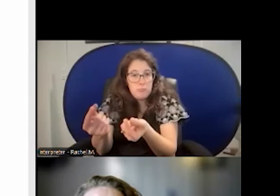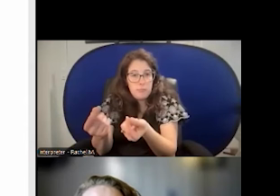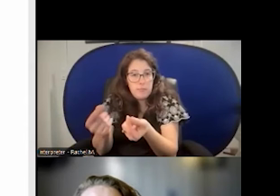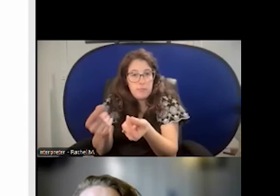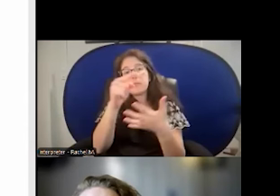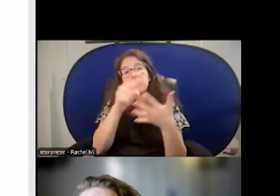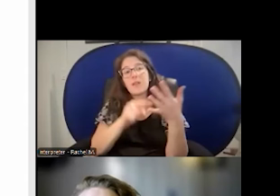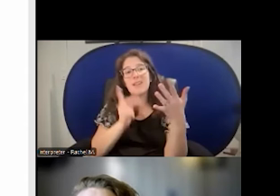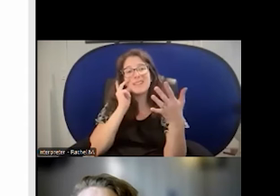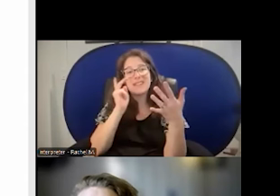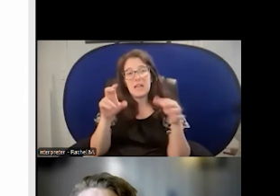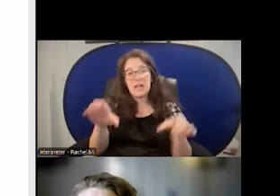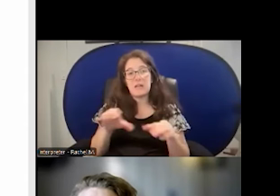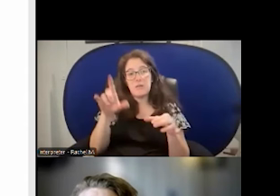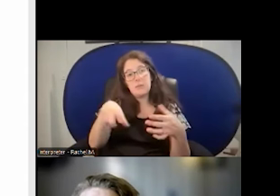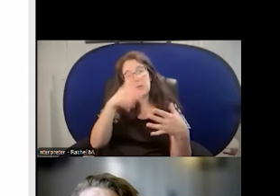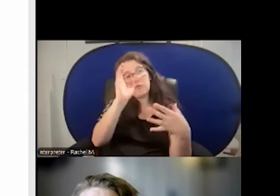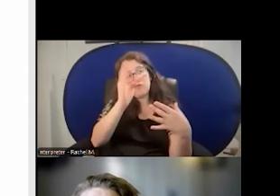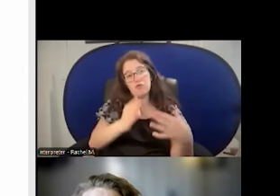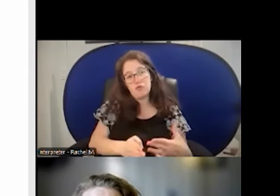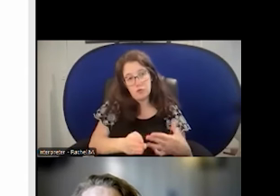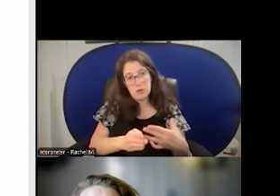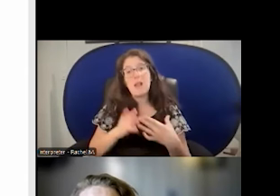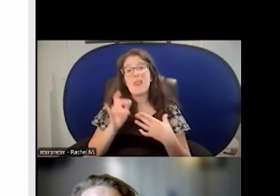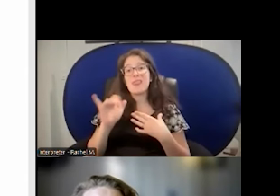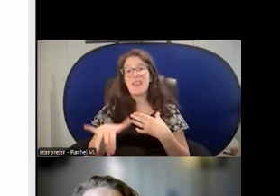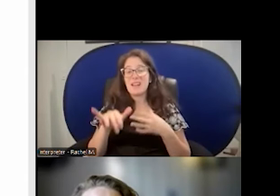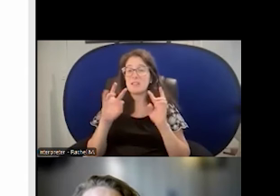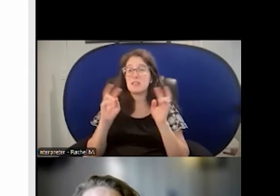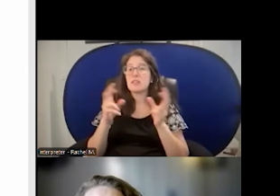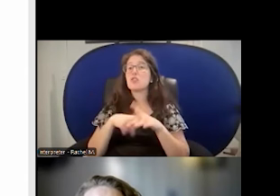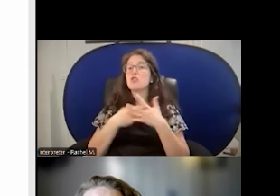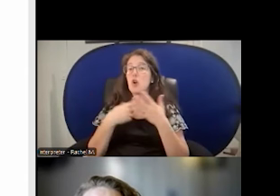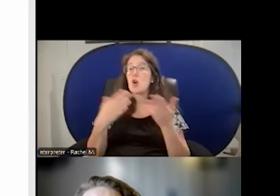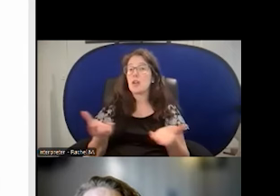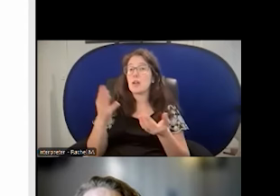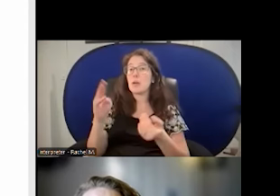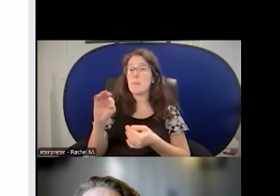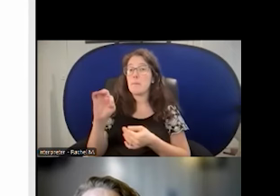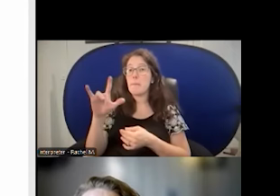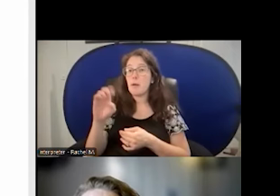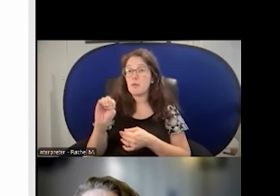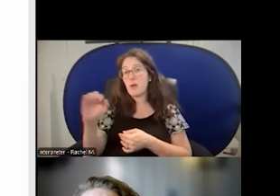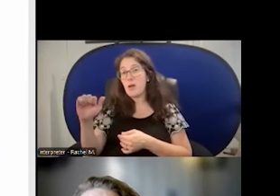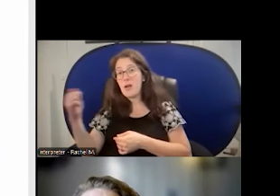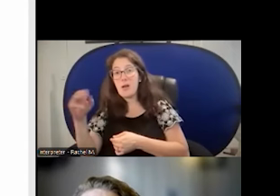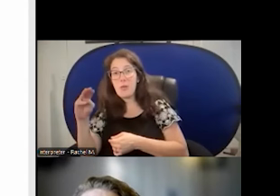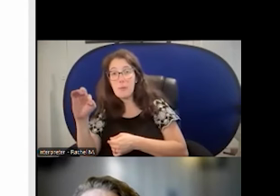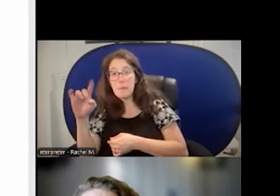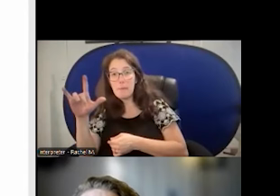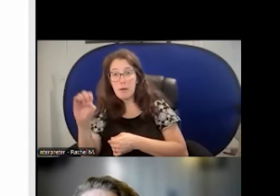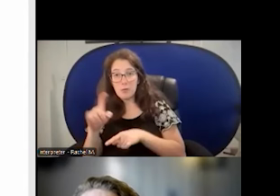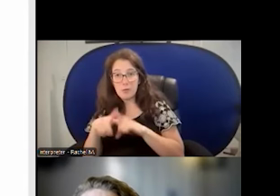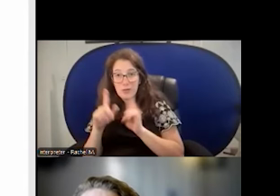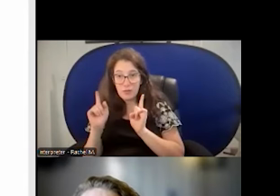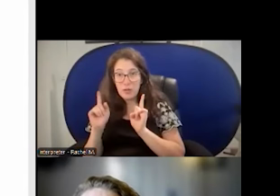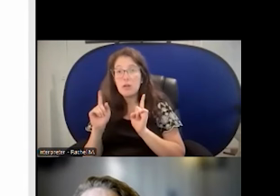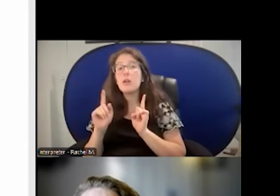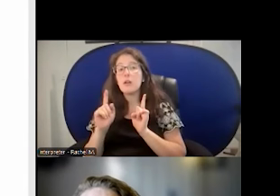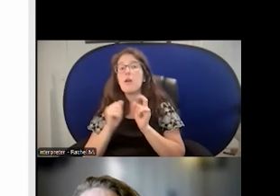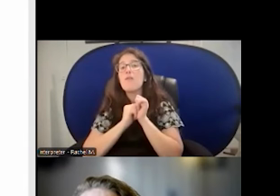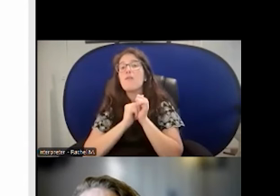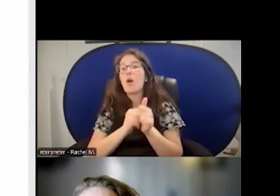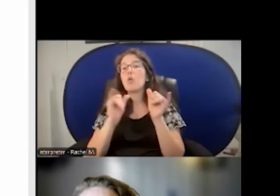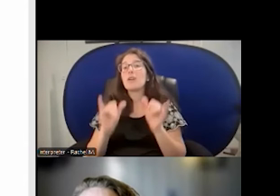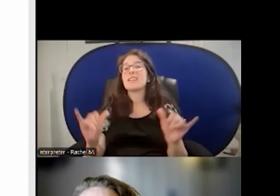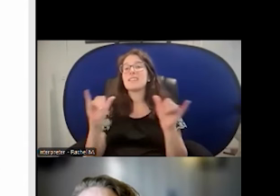complete. Now, that is the Start Here module. It is a little different than the other modules, which follow a consistent format throughout,